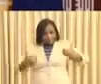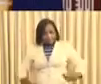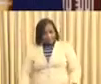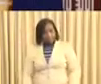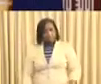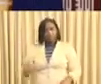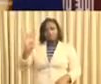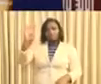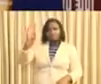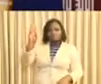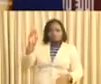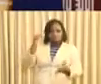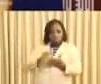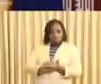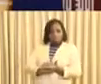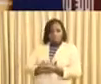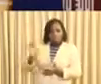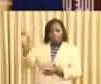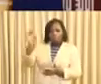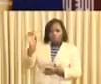46,870 head covers, and